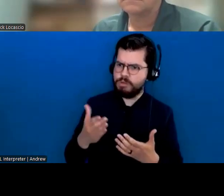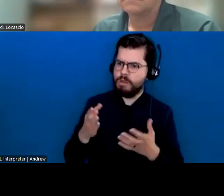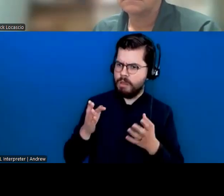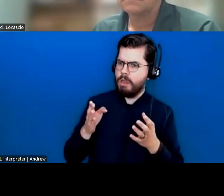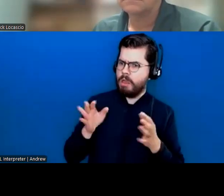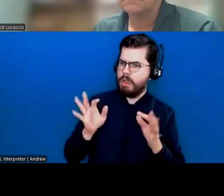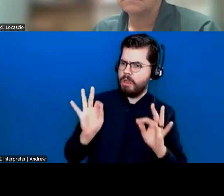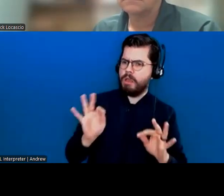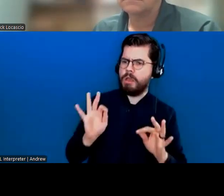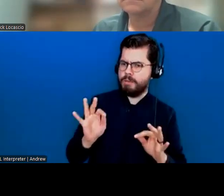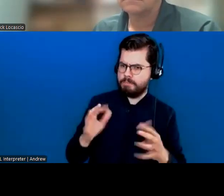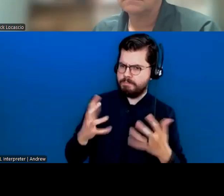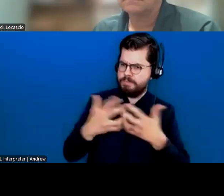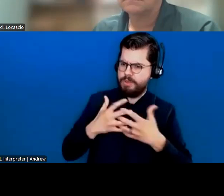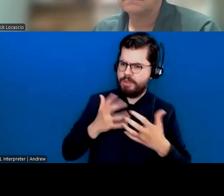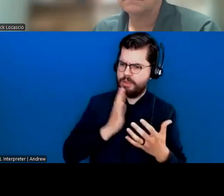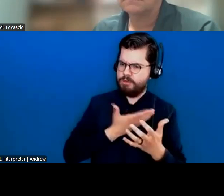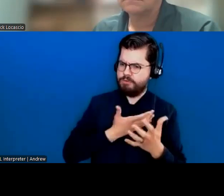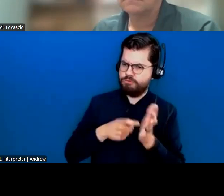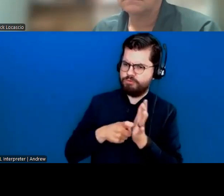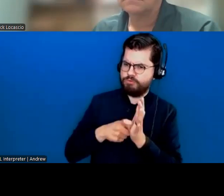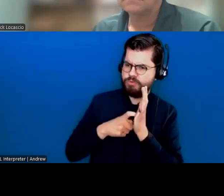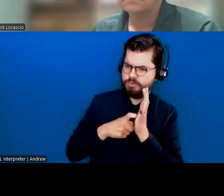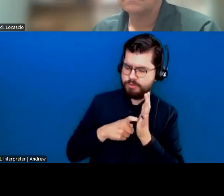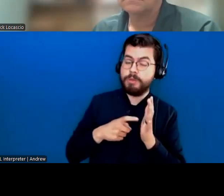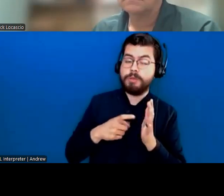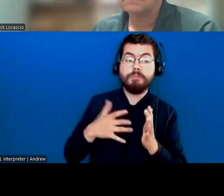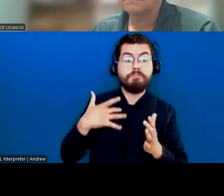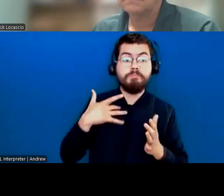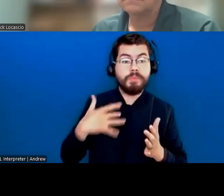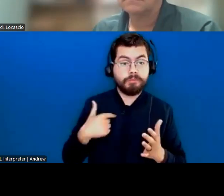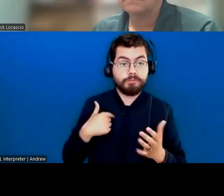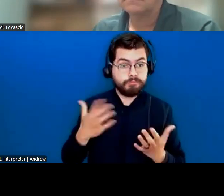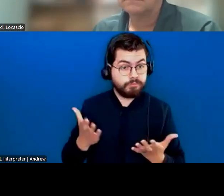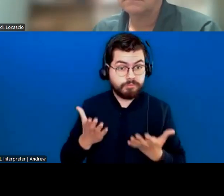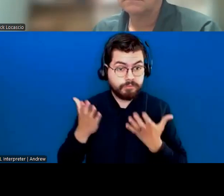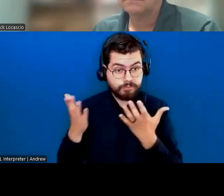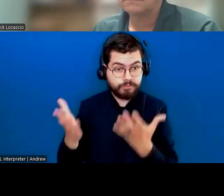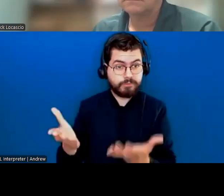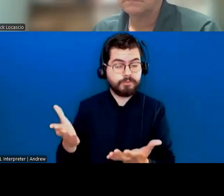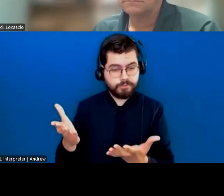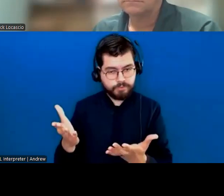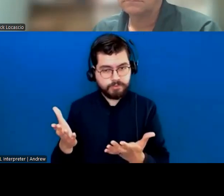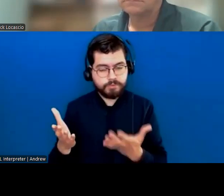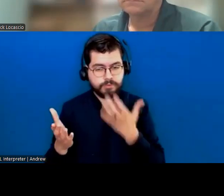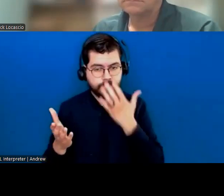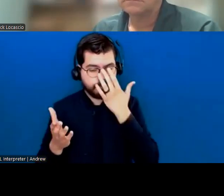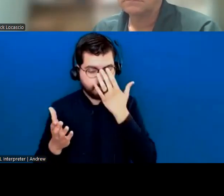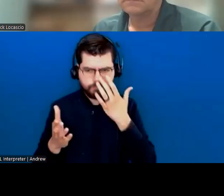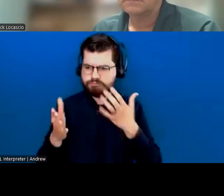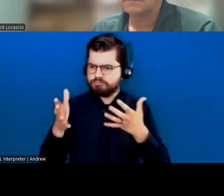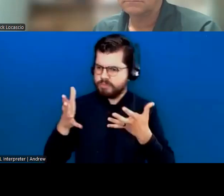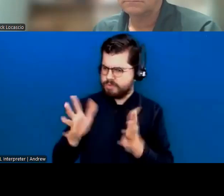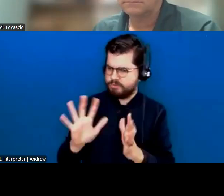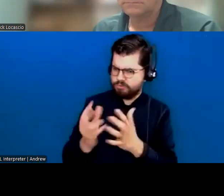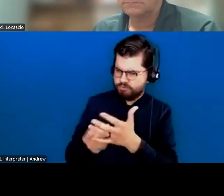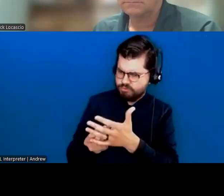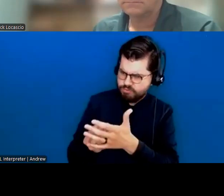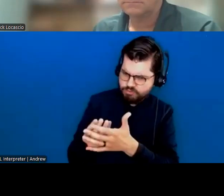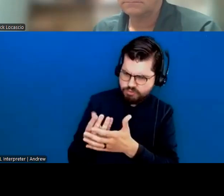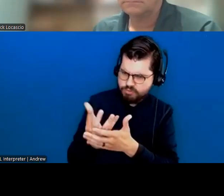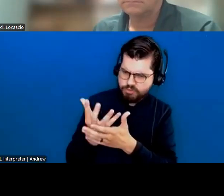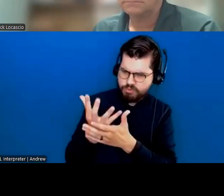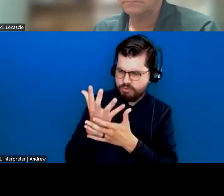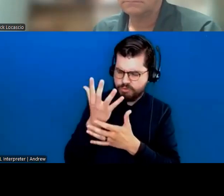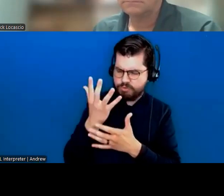ranges. And so I commonly recommend they allow continue to grow as is, providing the habitat